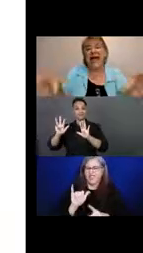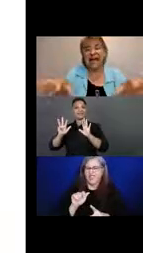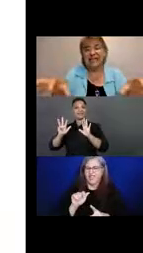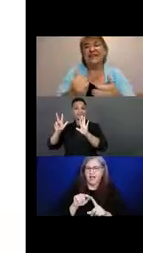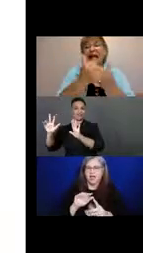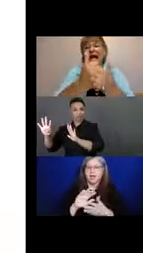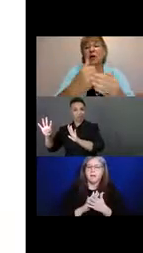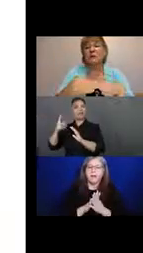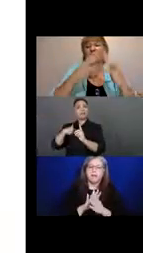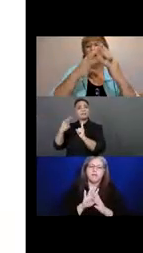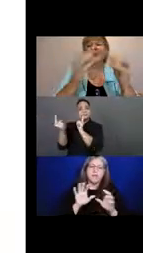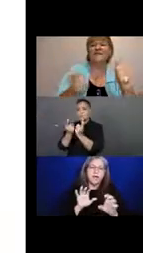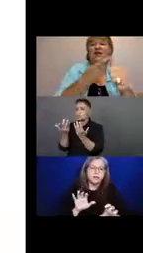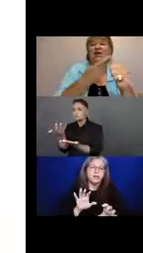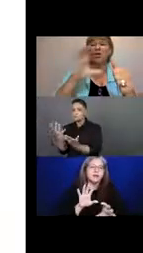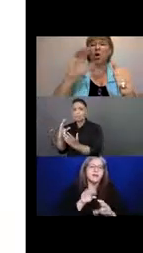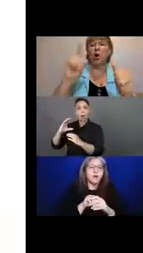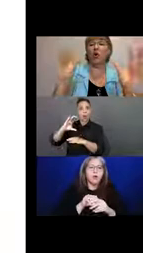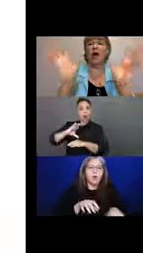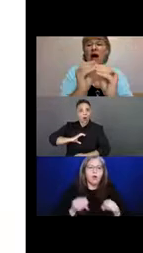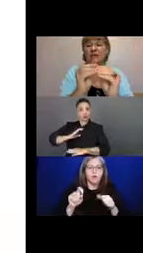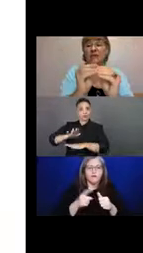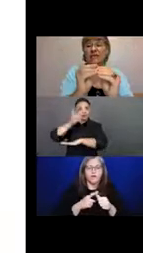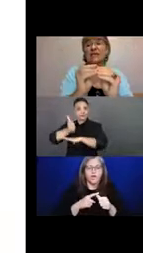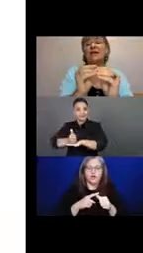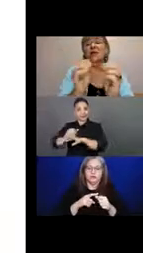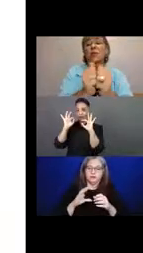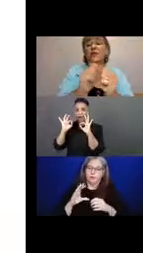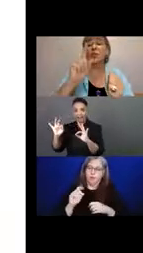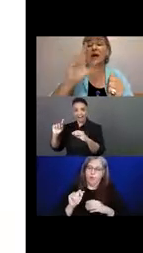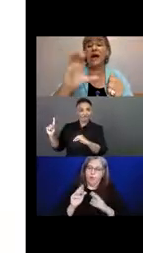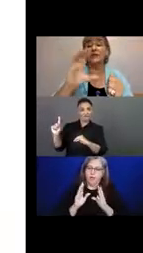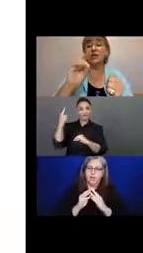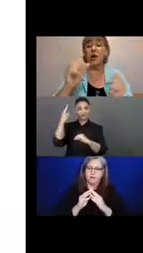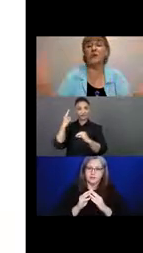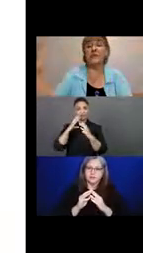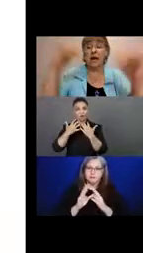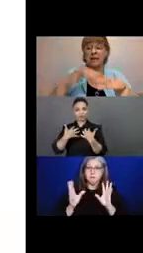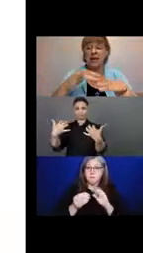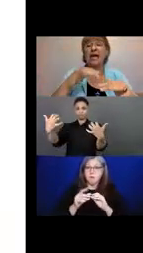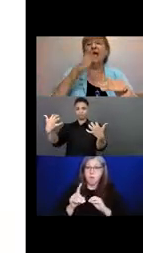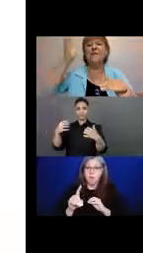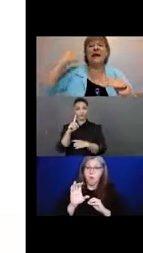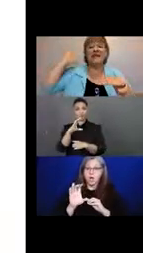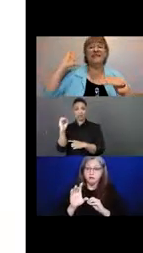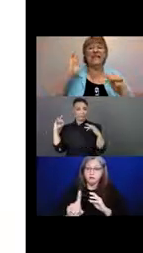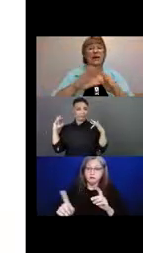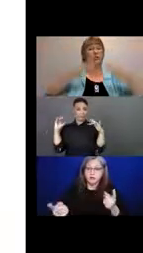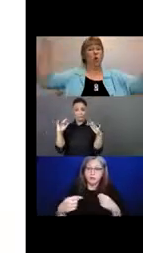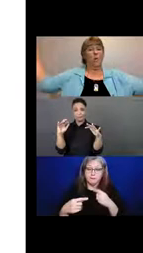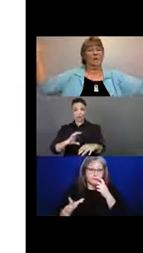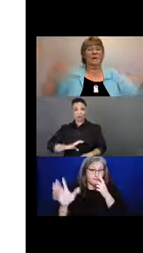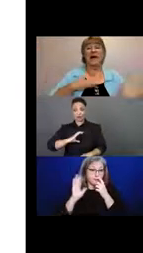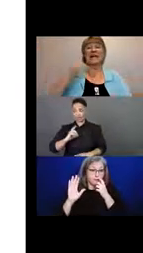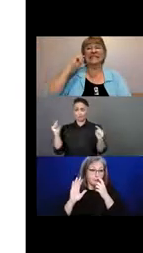became active and helped put on the first CODA conference with 100 CODAs coming. Back in the day, it